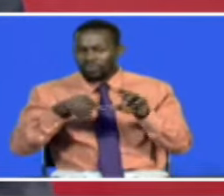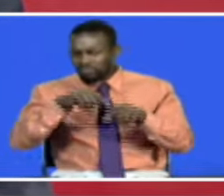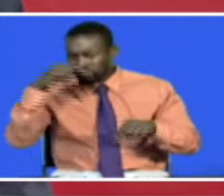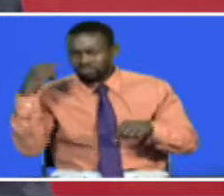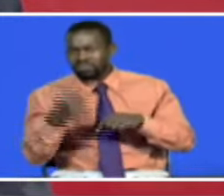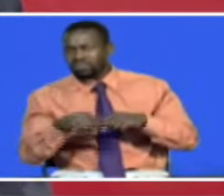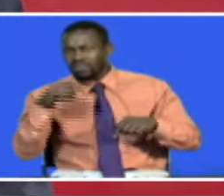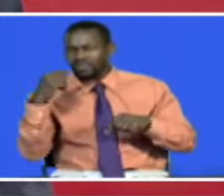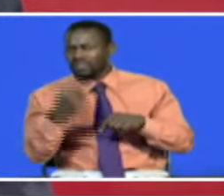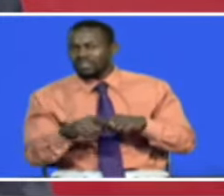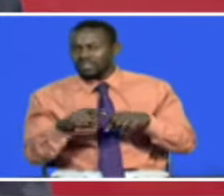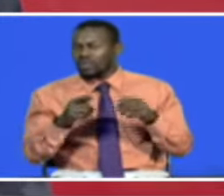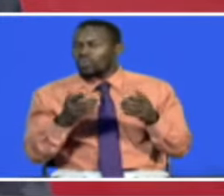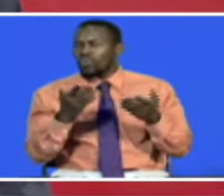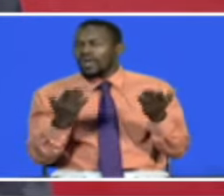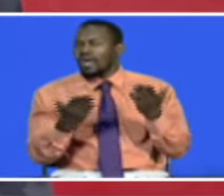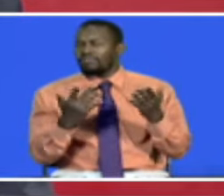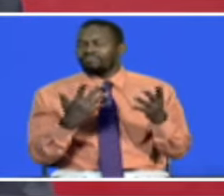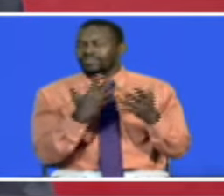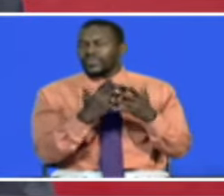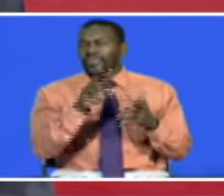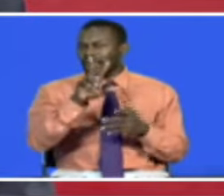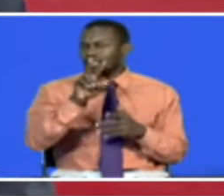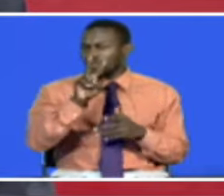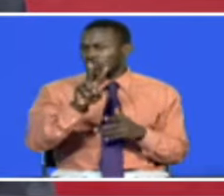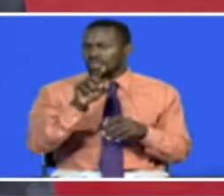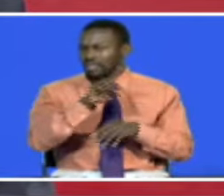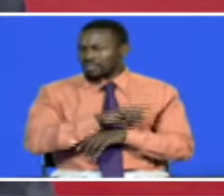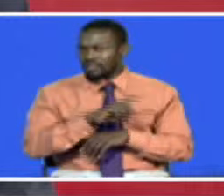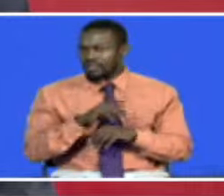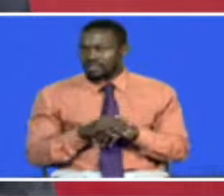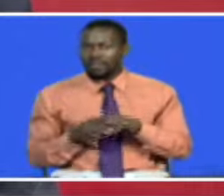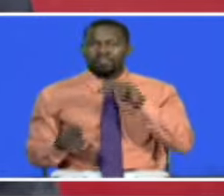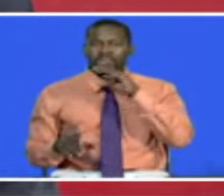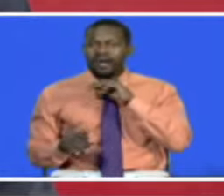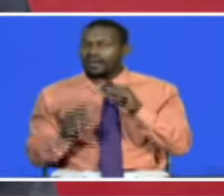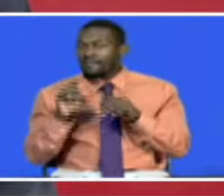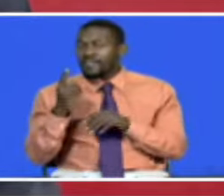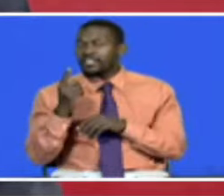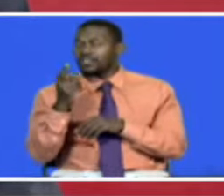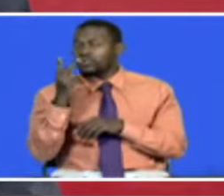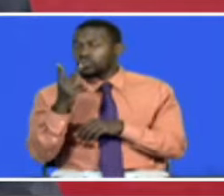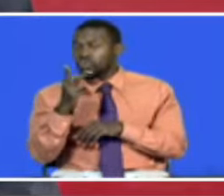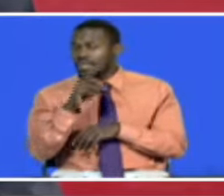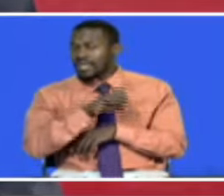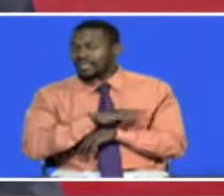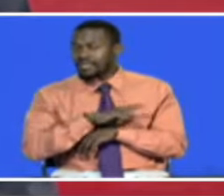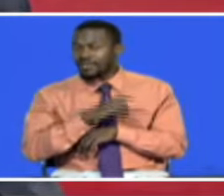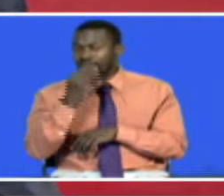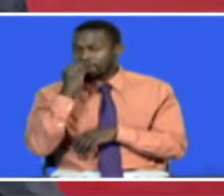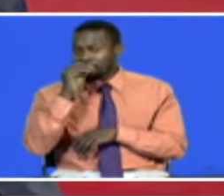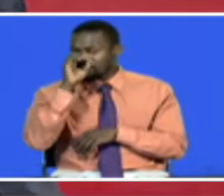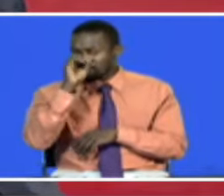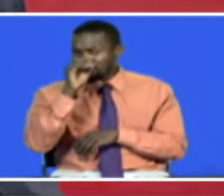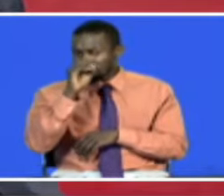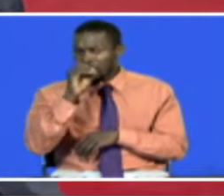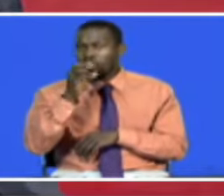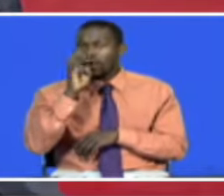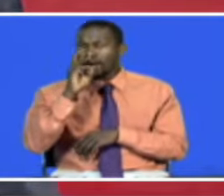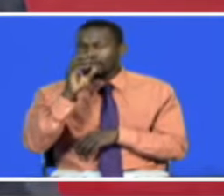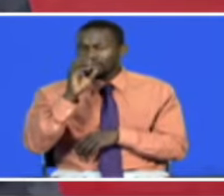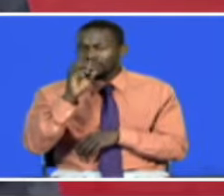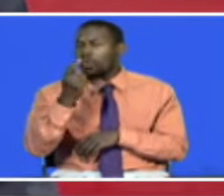where someone can be kept for 32 days. Mm-hmm. He said for the first 3 days he was surviving on water only. He was never after given the third food. Day is when he started